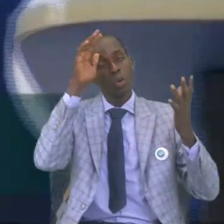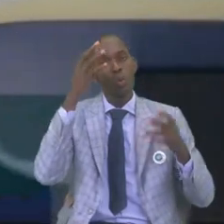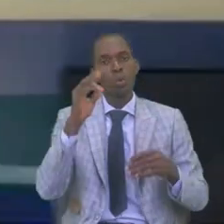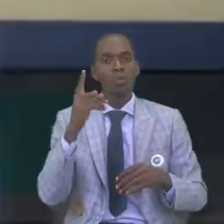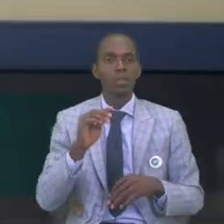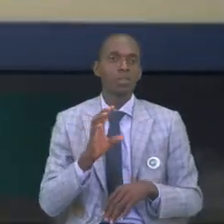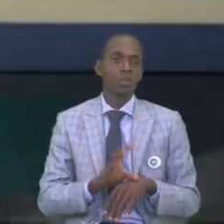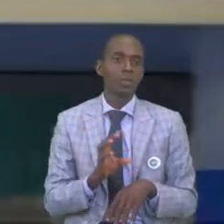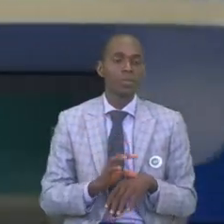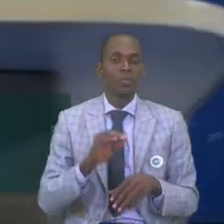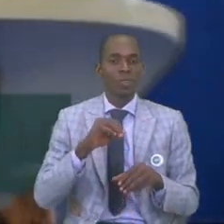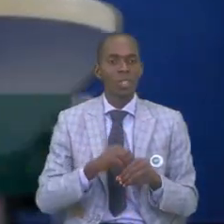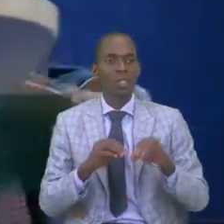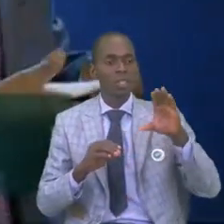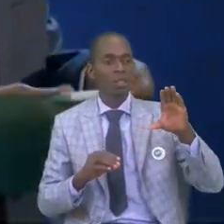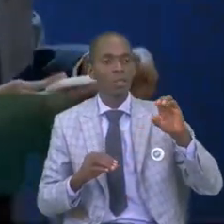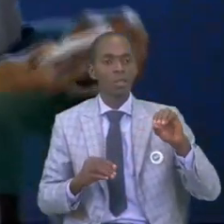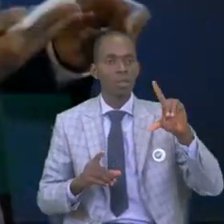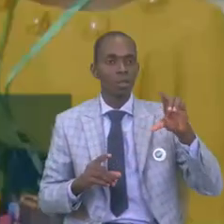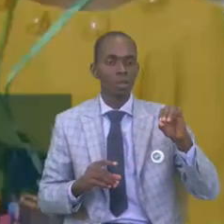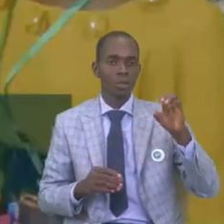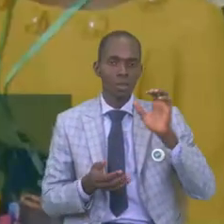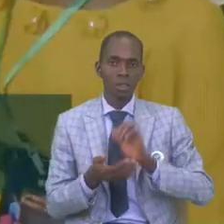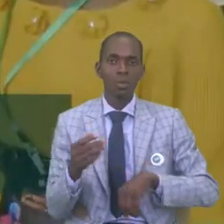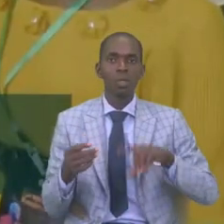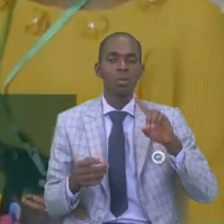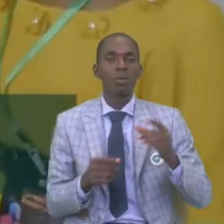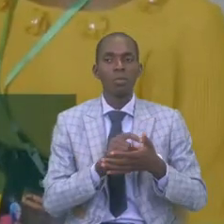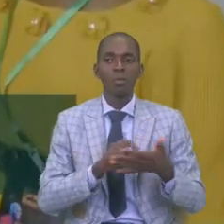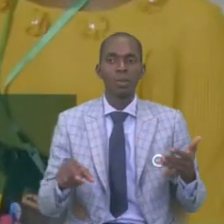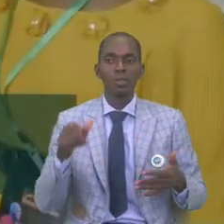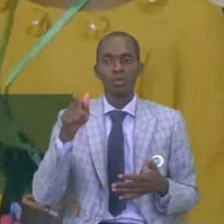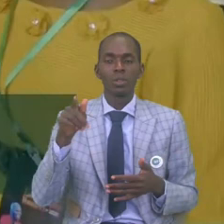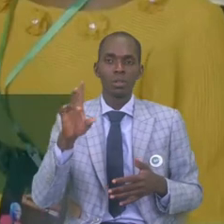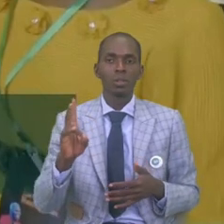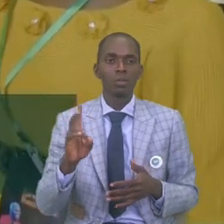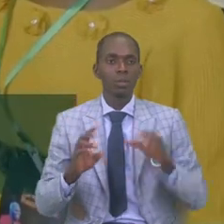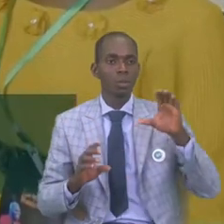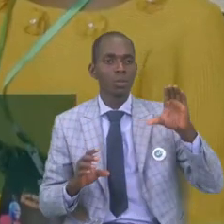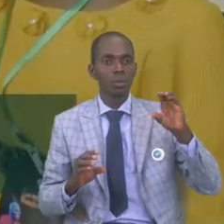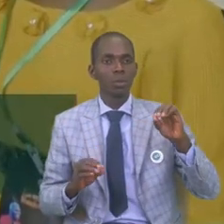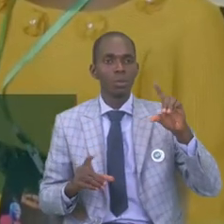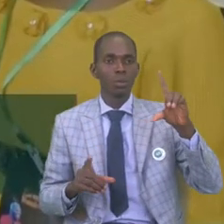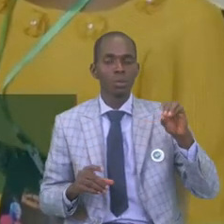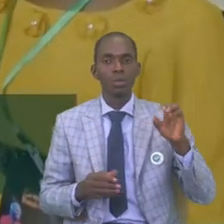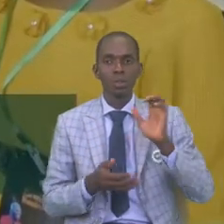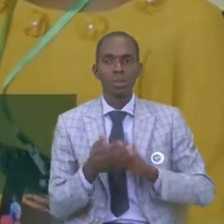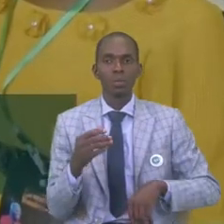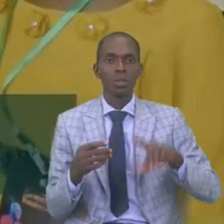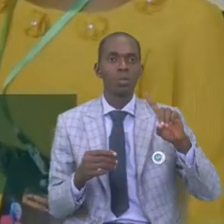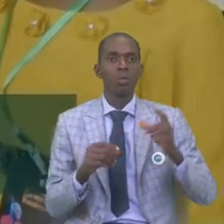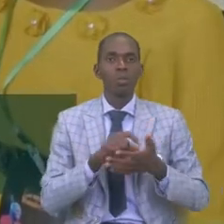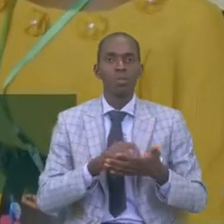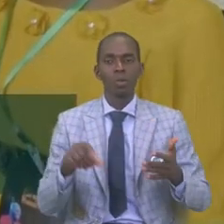In Colossians chapter 1, we're reading from verse 27. Colossians chapter 1,